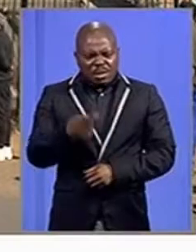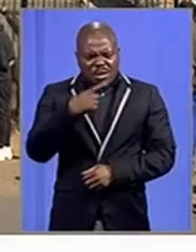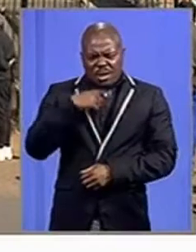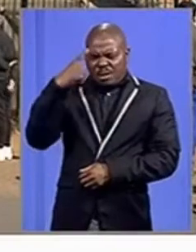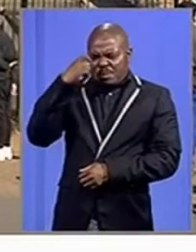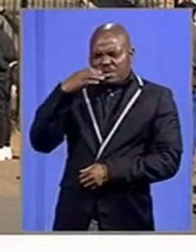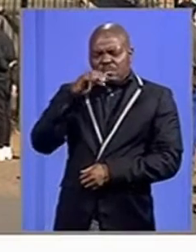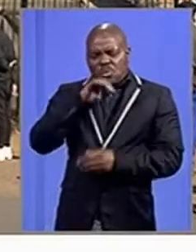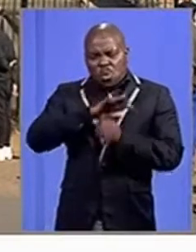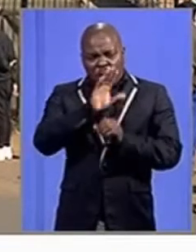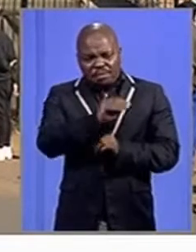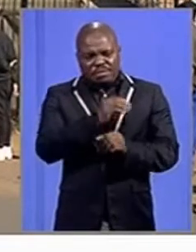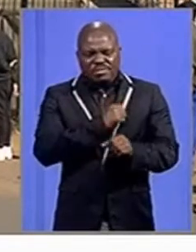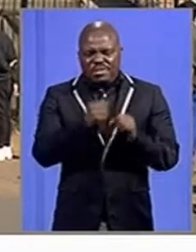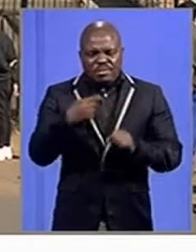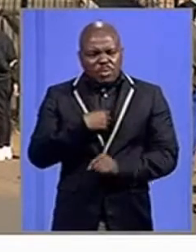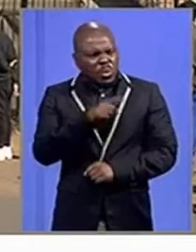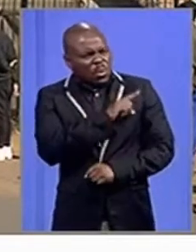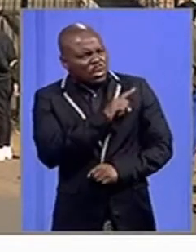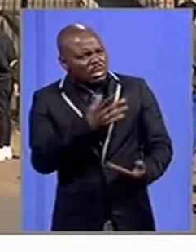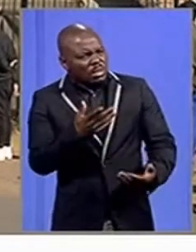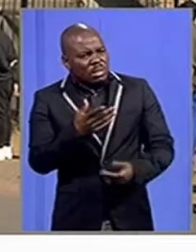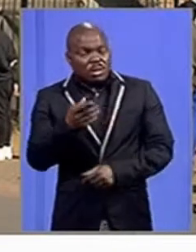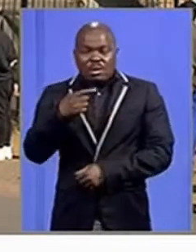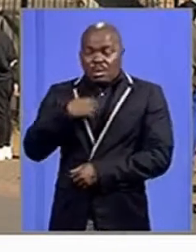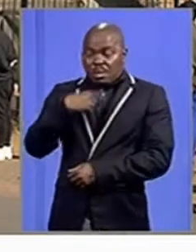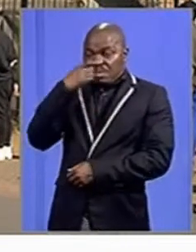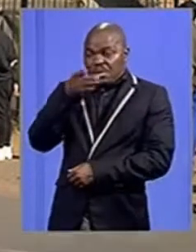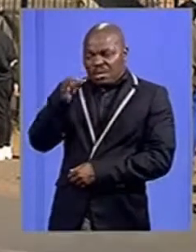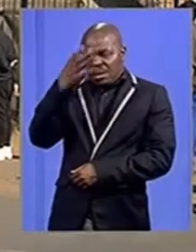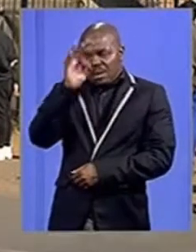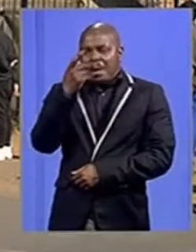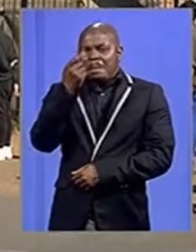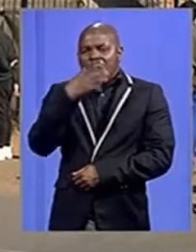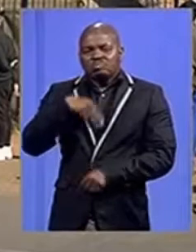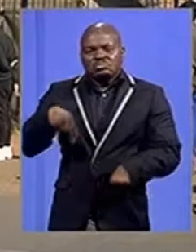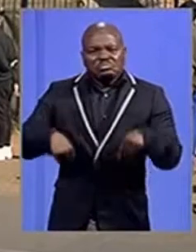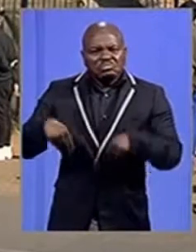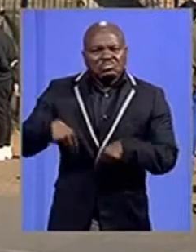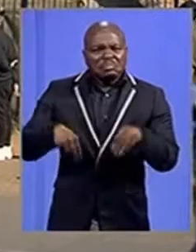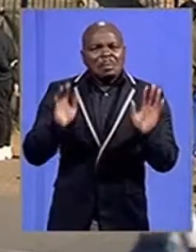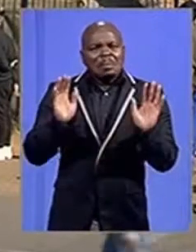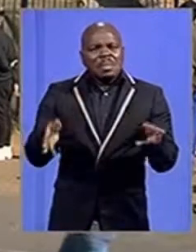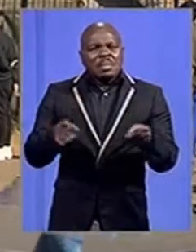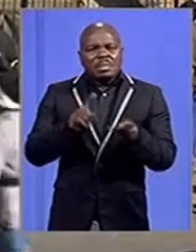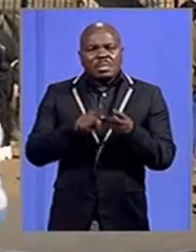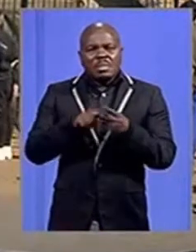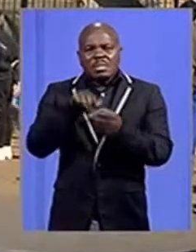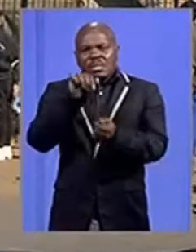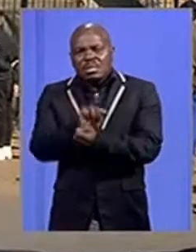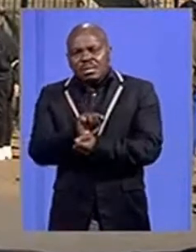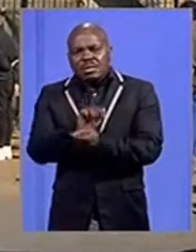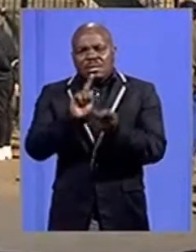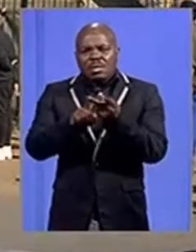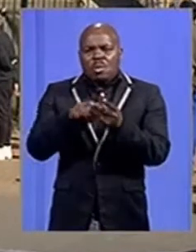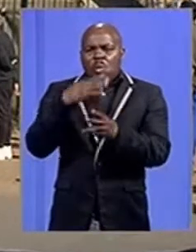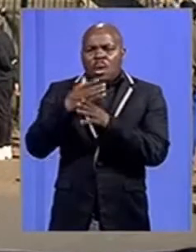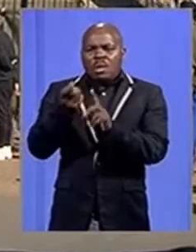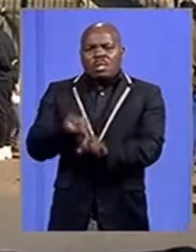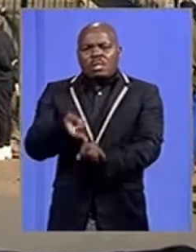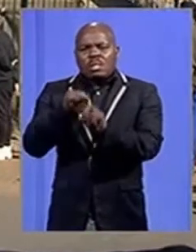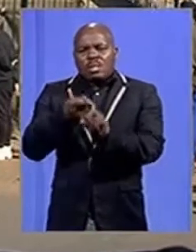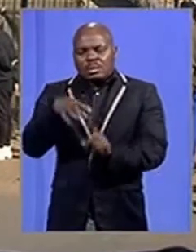why I don't believe in it because the government is eating the money. They don't care about us. Everyone is only corruption. They get arrested, they get suspended, their salary